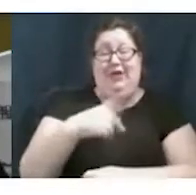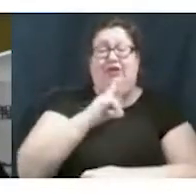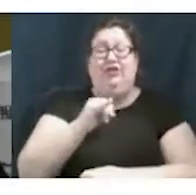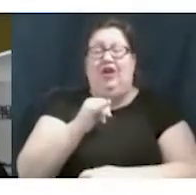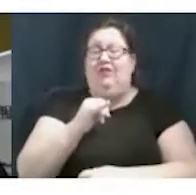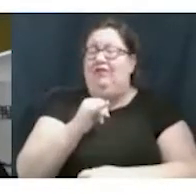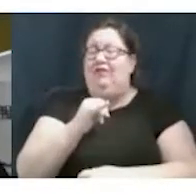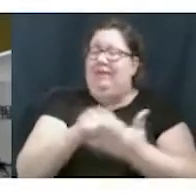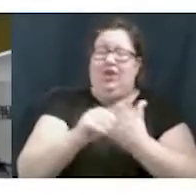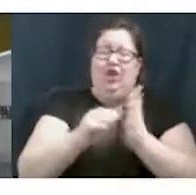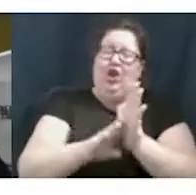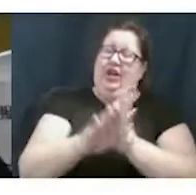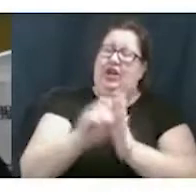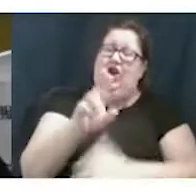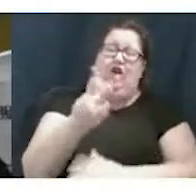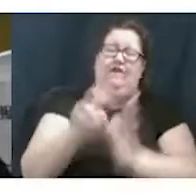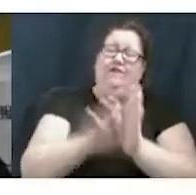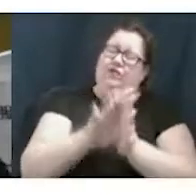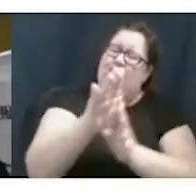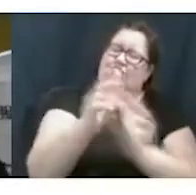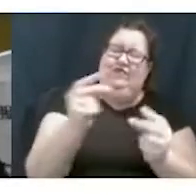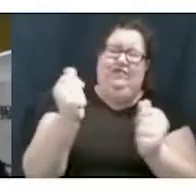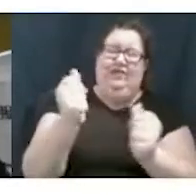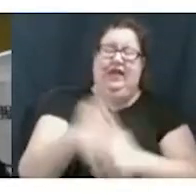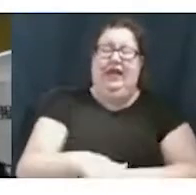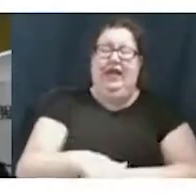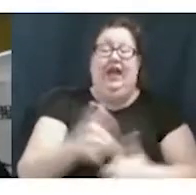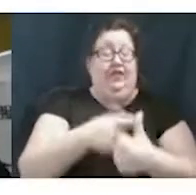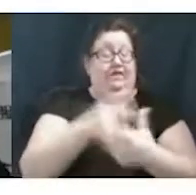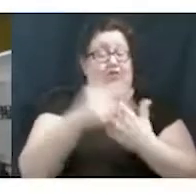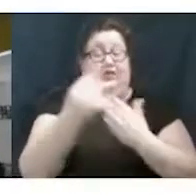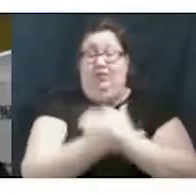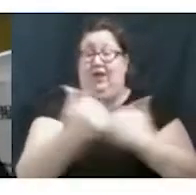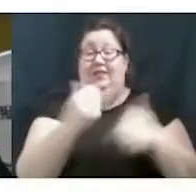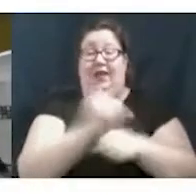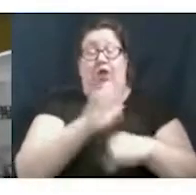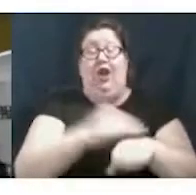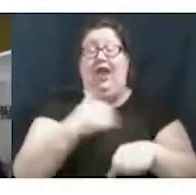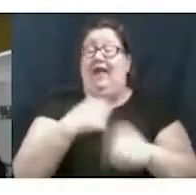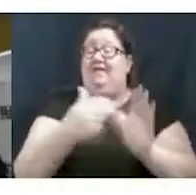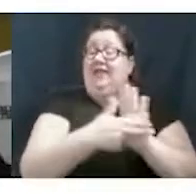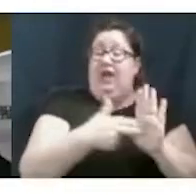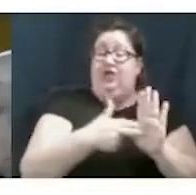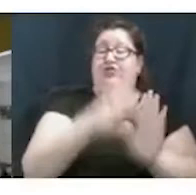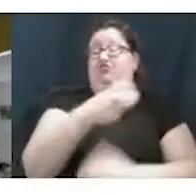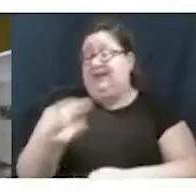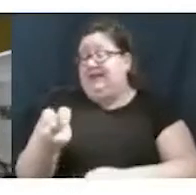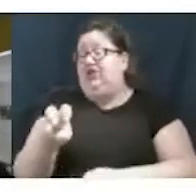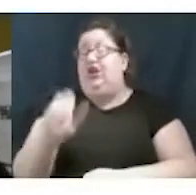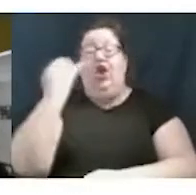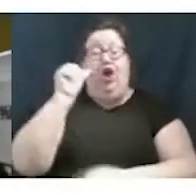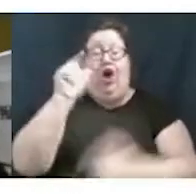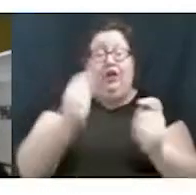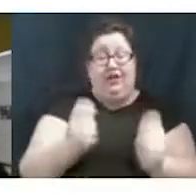really quick. And the first projects they're working on have titles, have transitions, have audio adjustments, right? And they sort of have everything